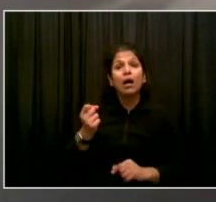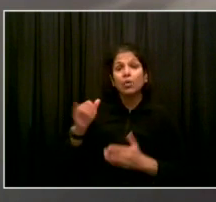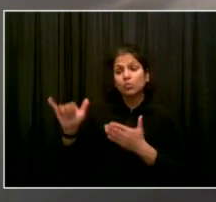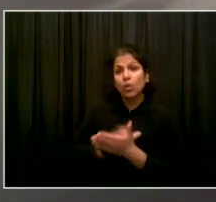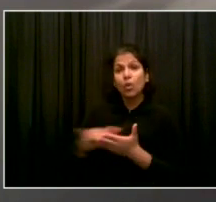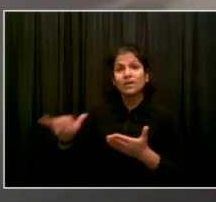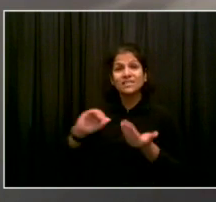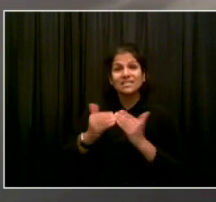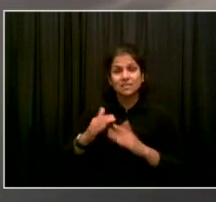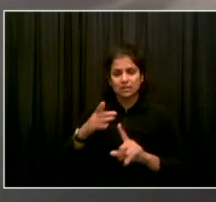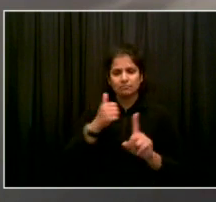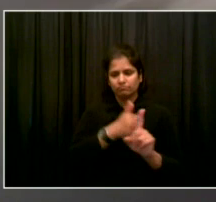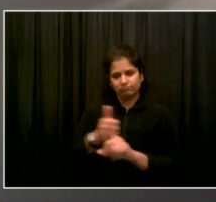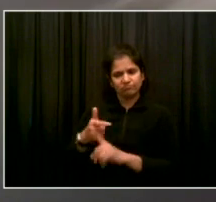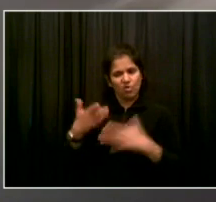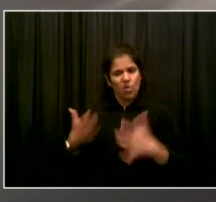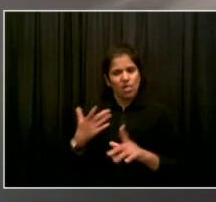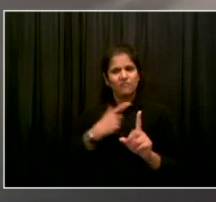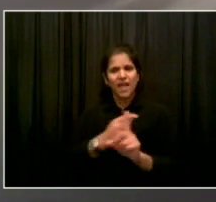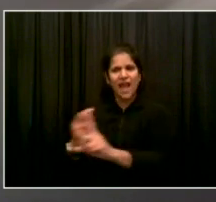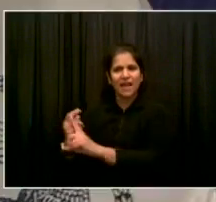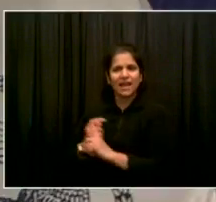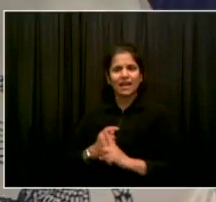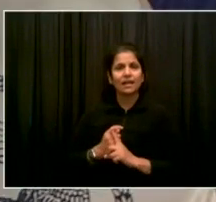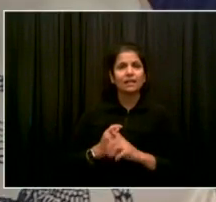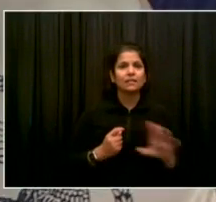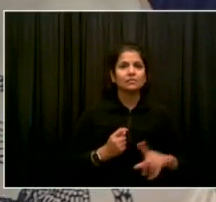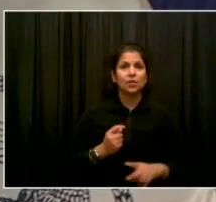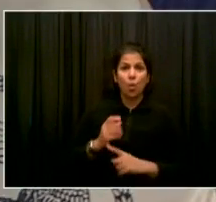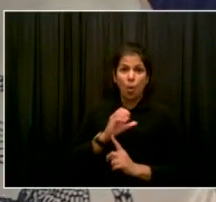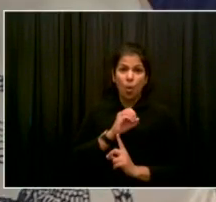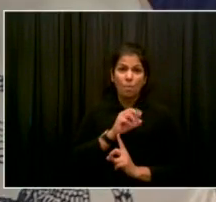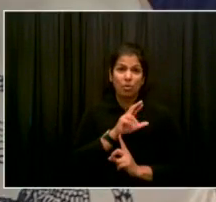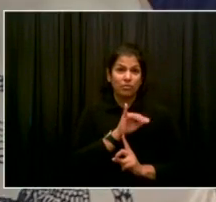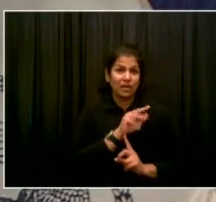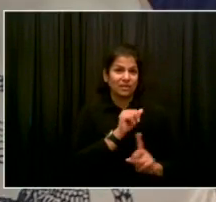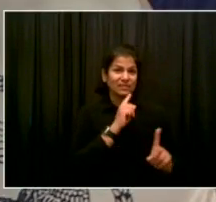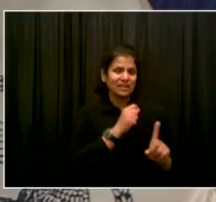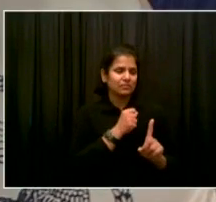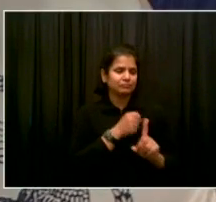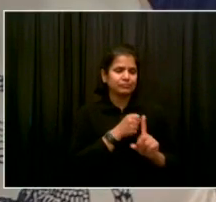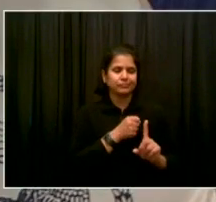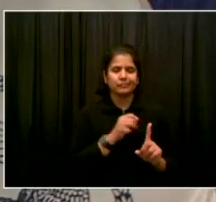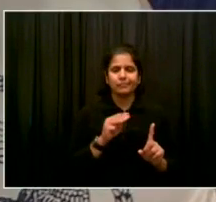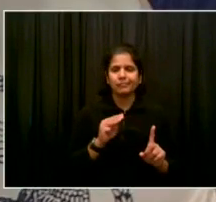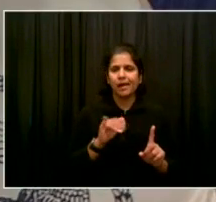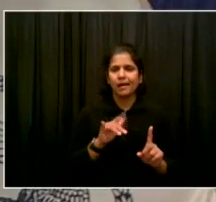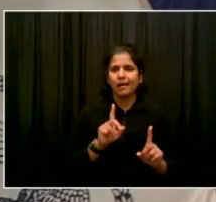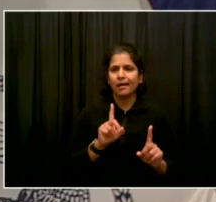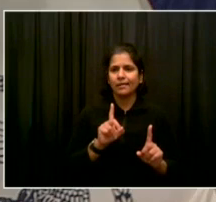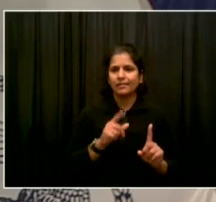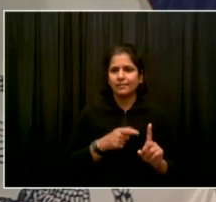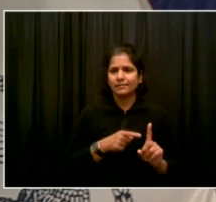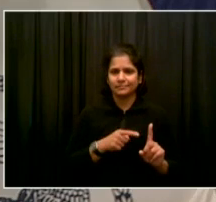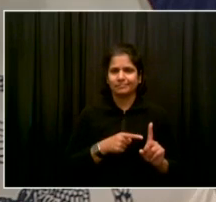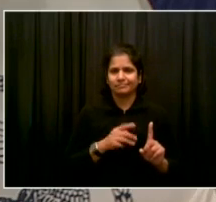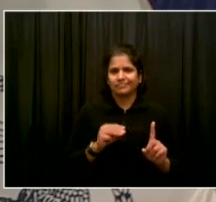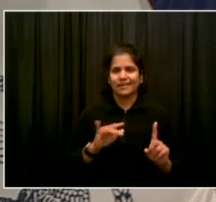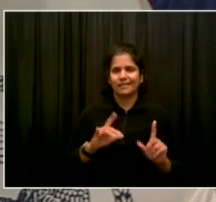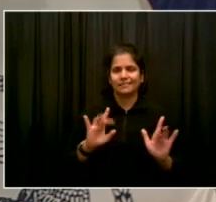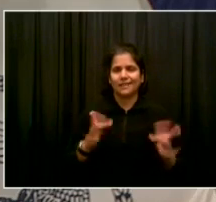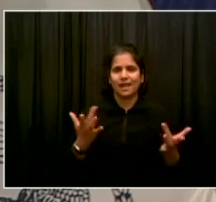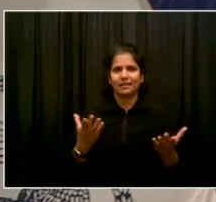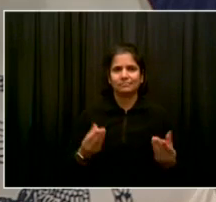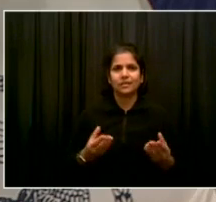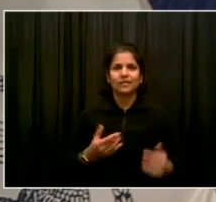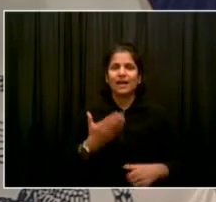very mild. Thank you, sir. Hey, and Ted, I'm going to just do a quick follow-up of my own. You did a great job yesterday explaining the virus and the